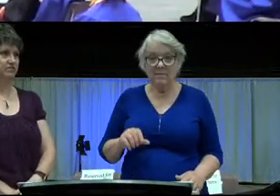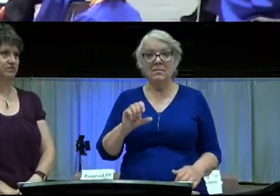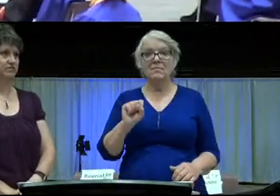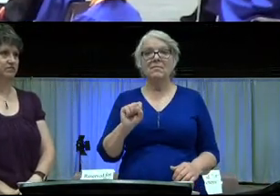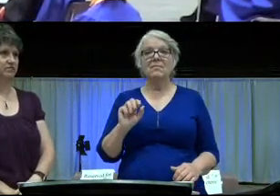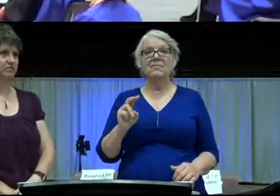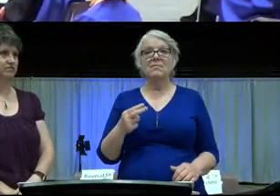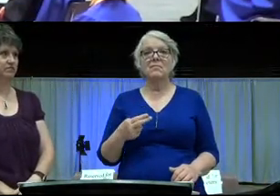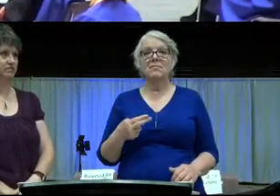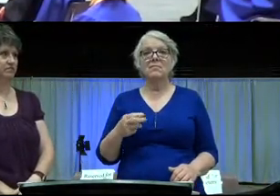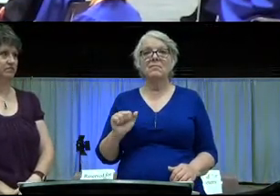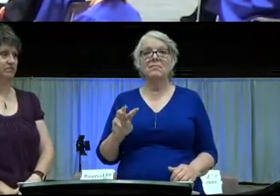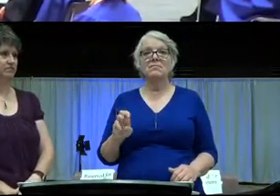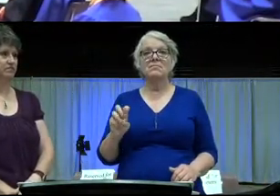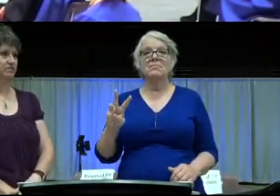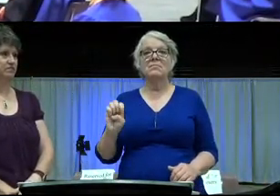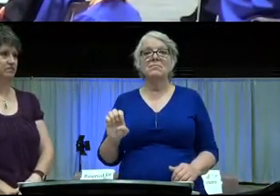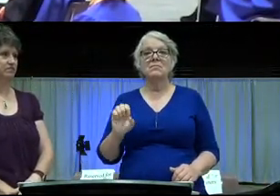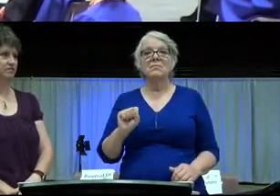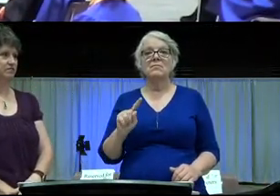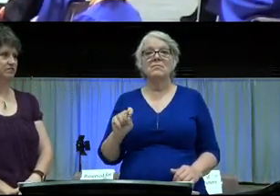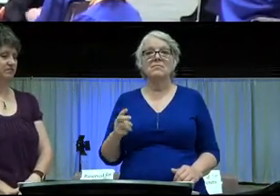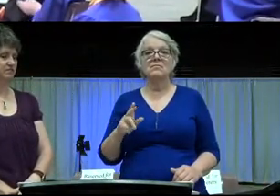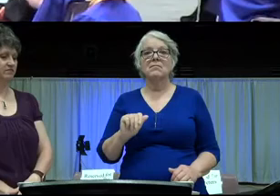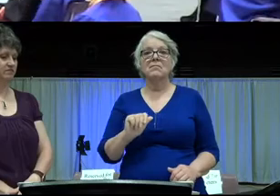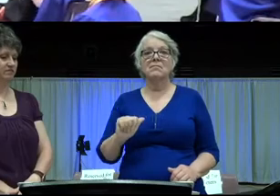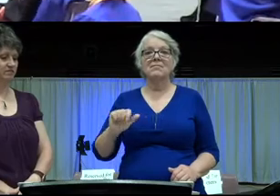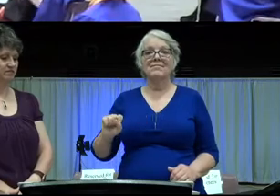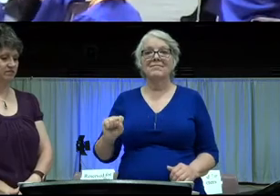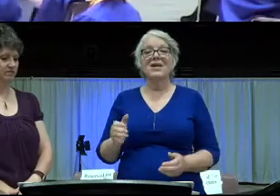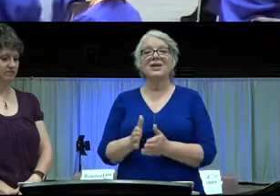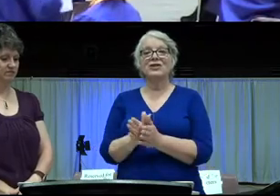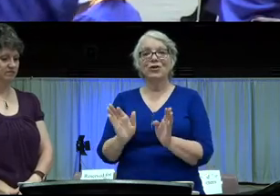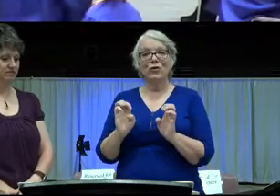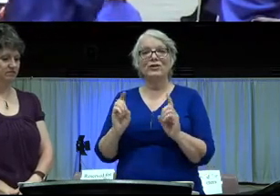Shawnee Smith, Associate of Science, General Education.